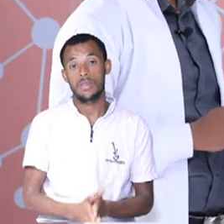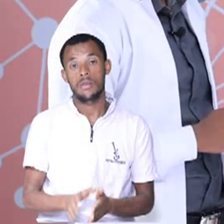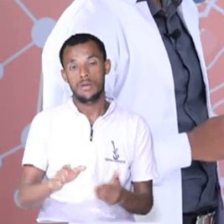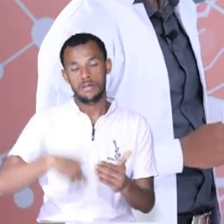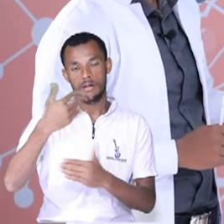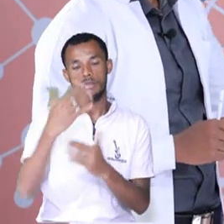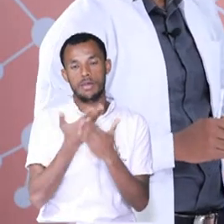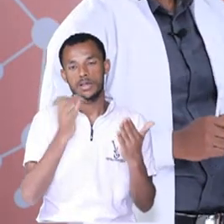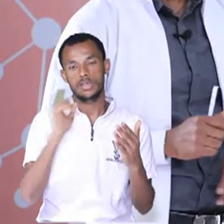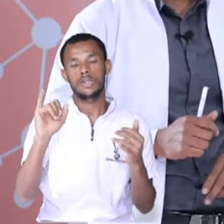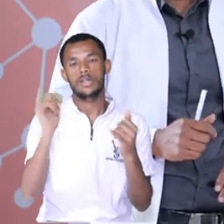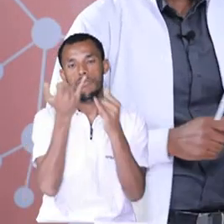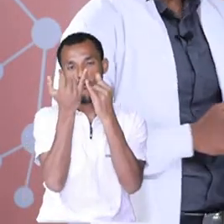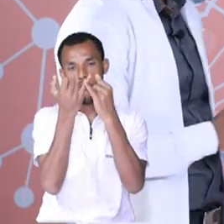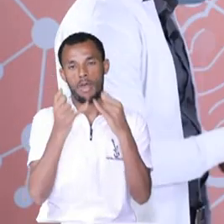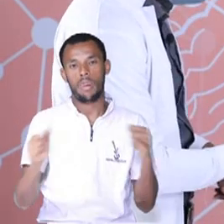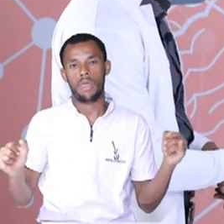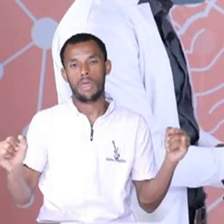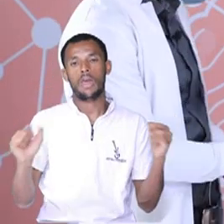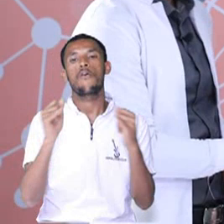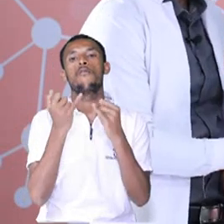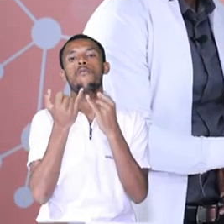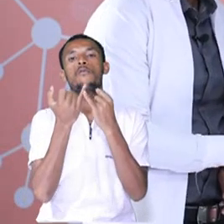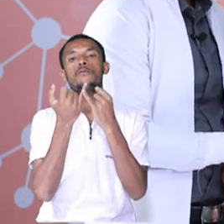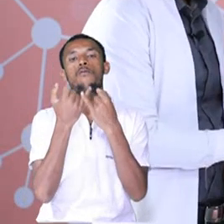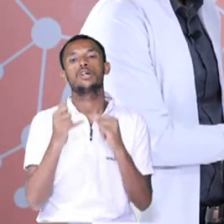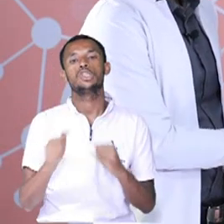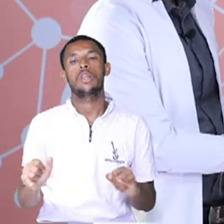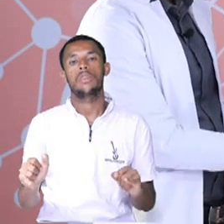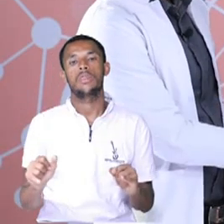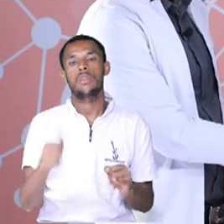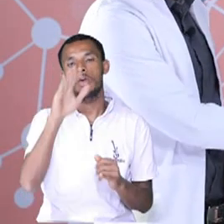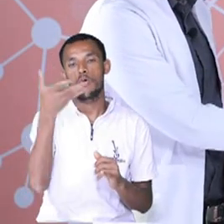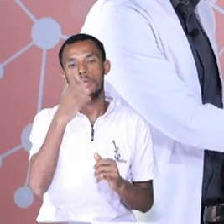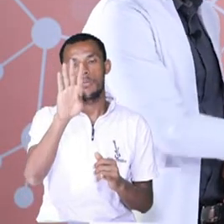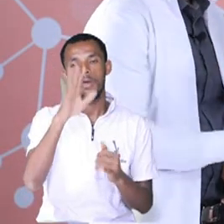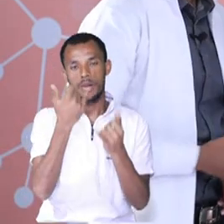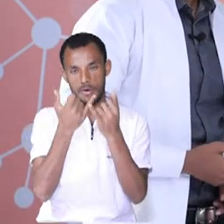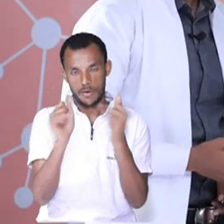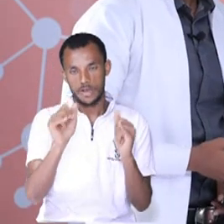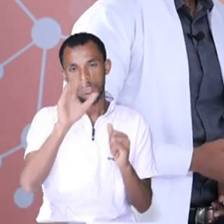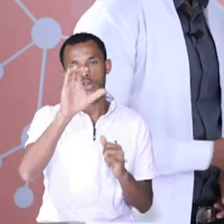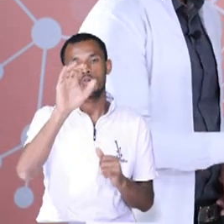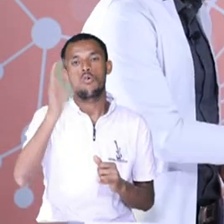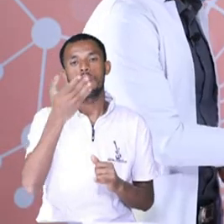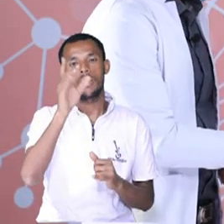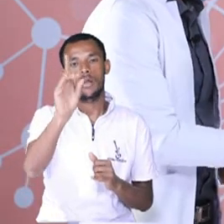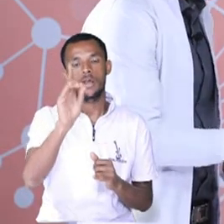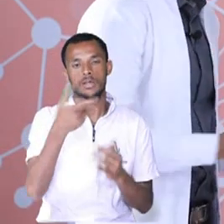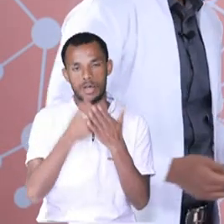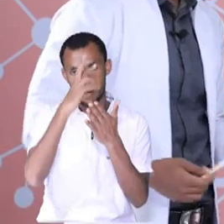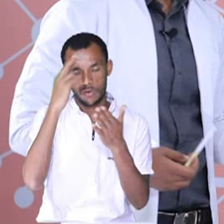The next thing is dividing fraction. In the case of dividing fraction here, a over b divided by c over d. In the